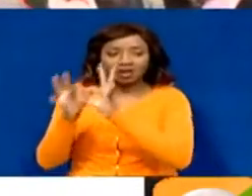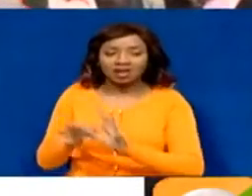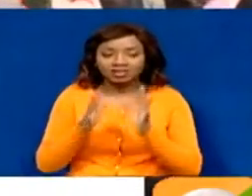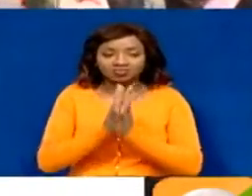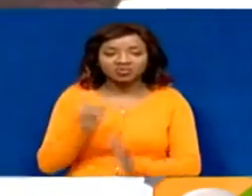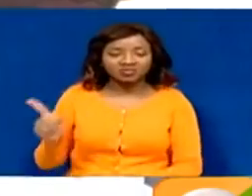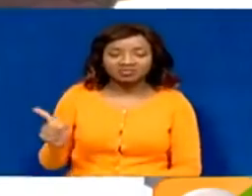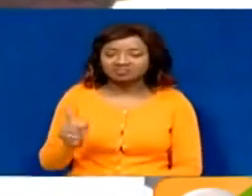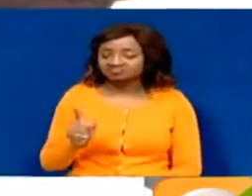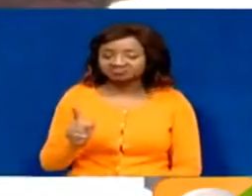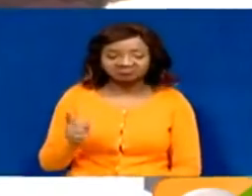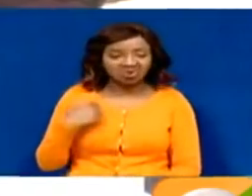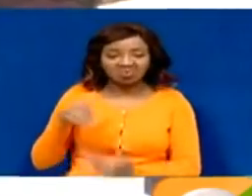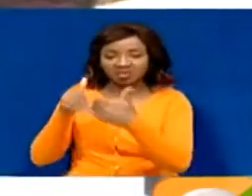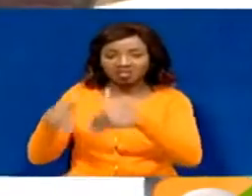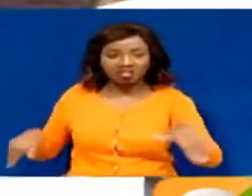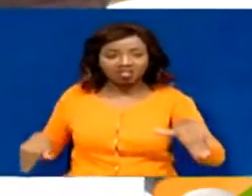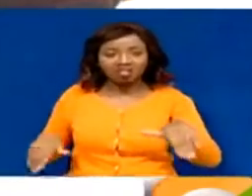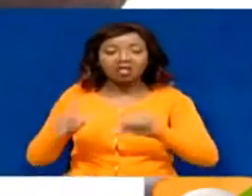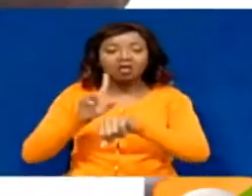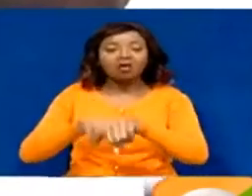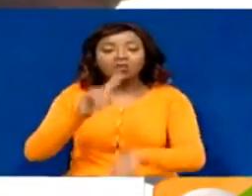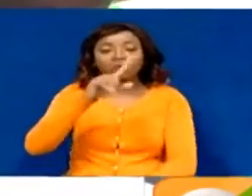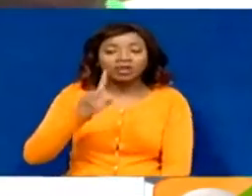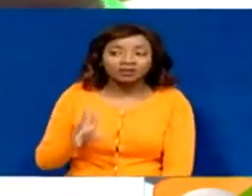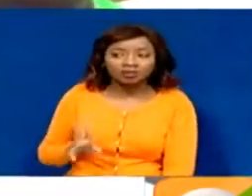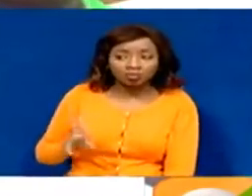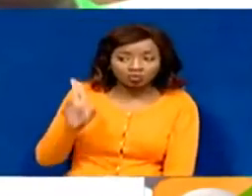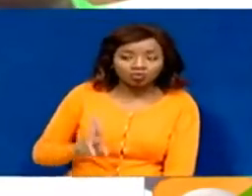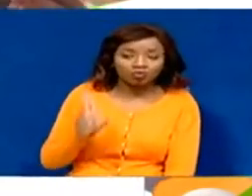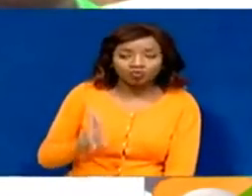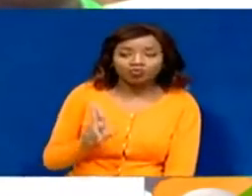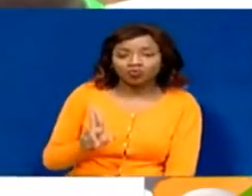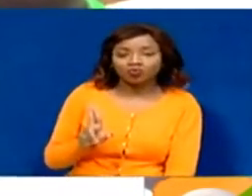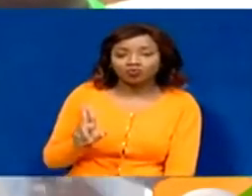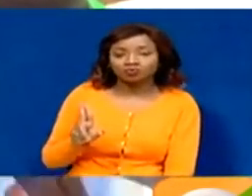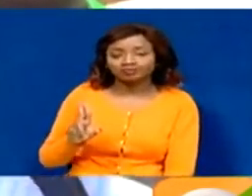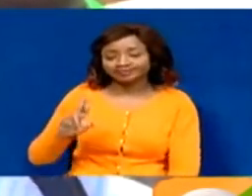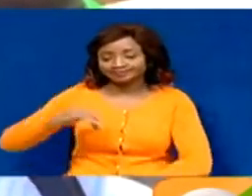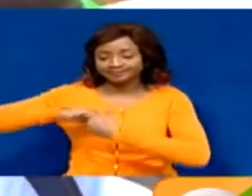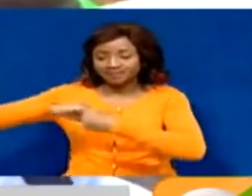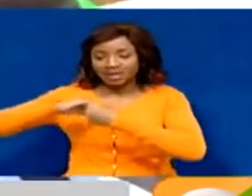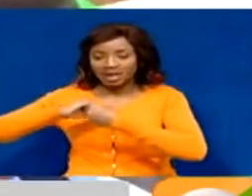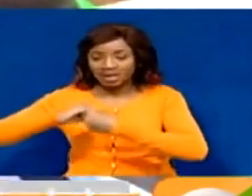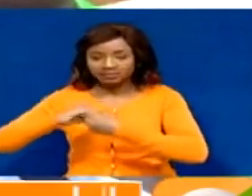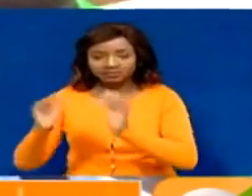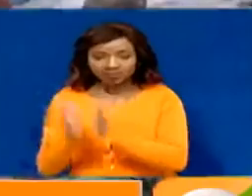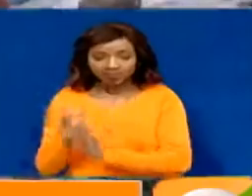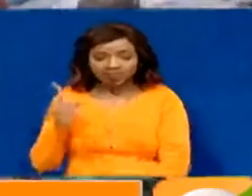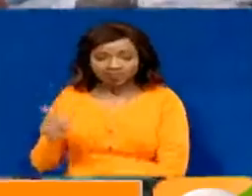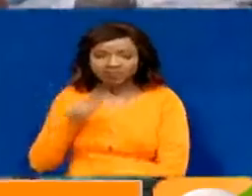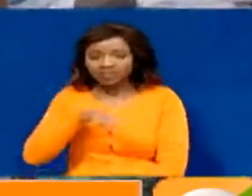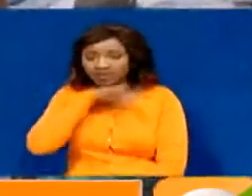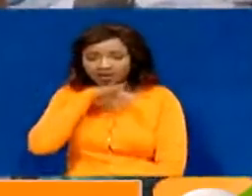leader is over. Sisi wakati mheshimiwa president alishikana mkono na handshake na mheshimiwa